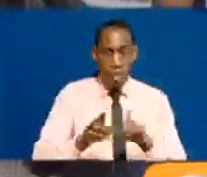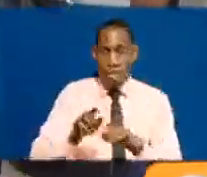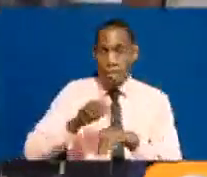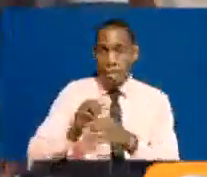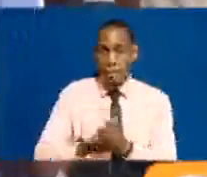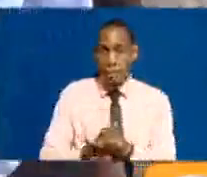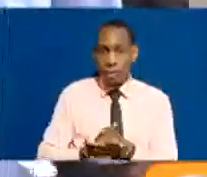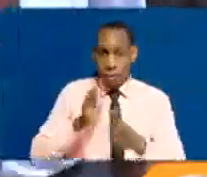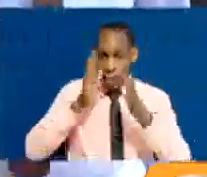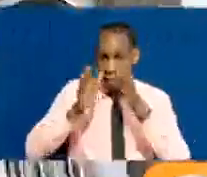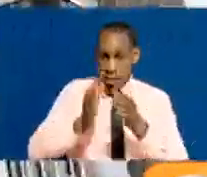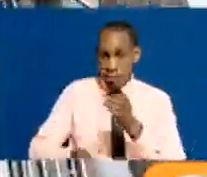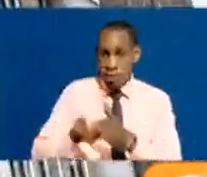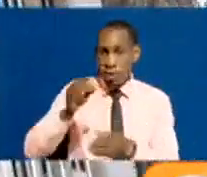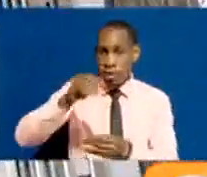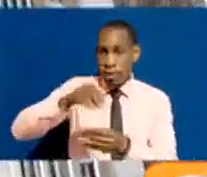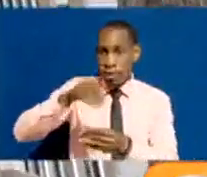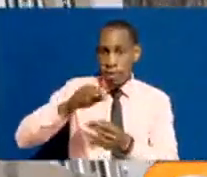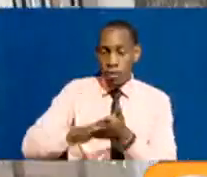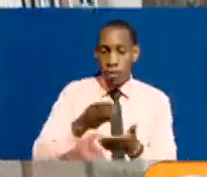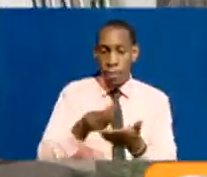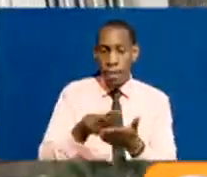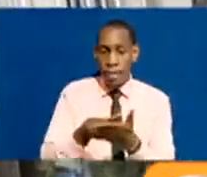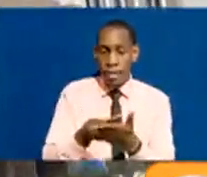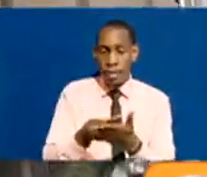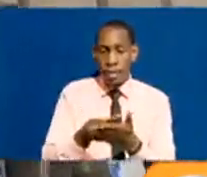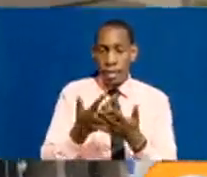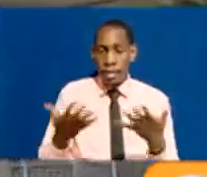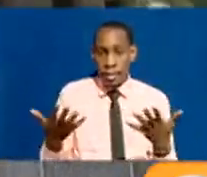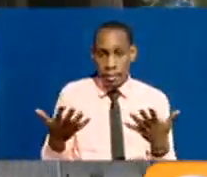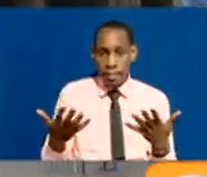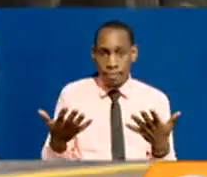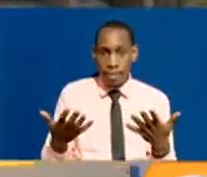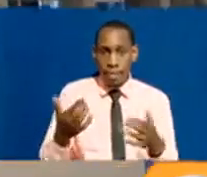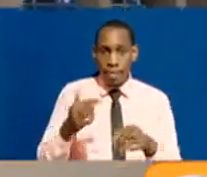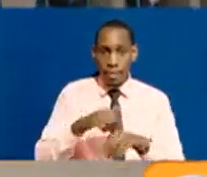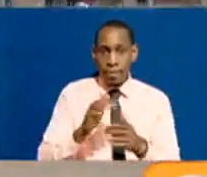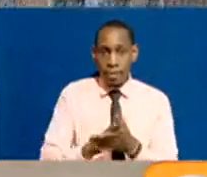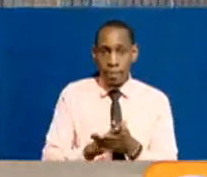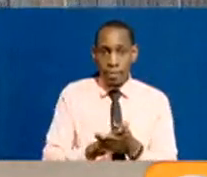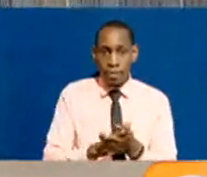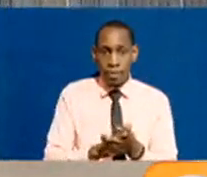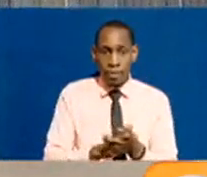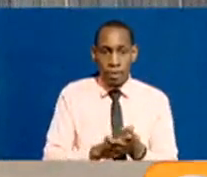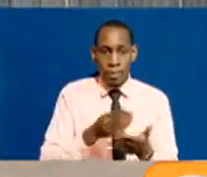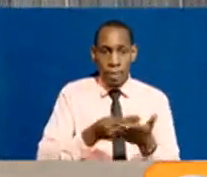time incentivizing investments in shilling-denominated assets after significant portfolio